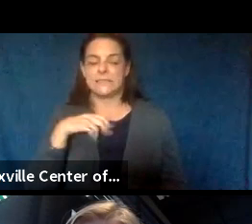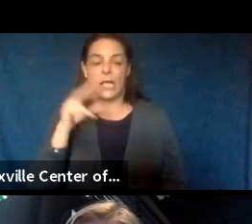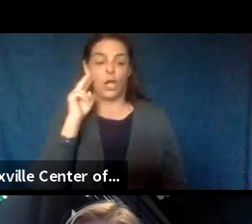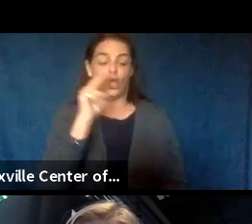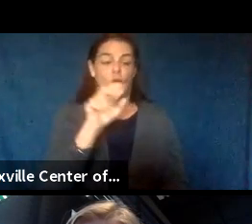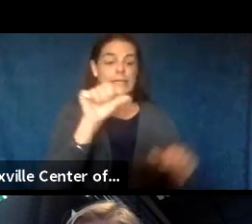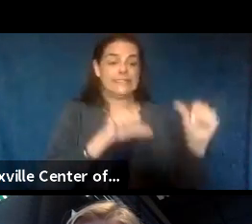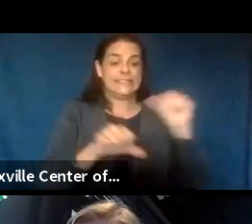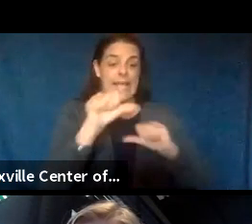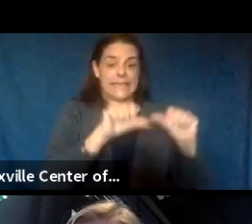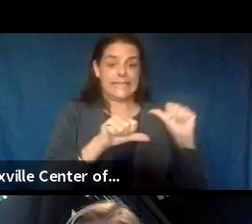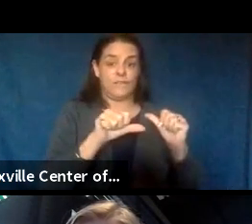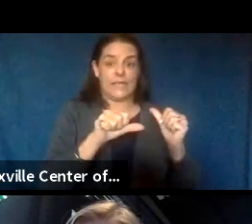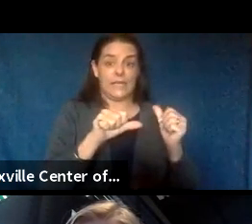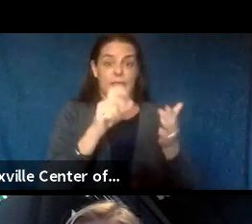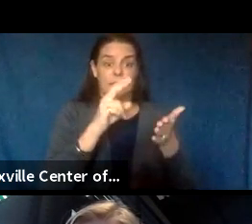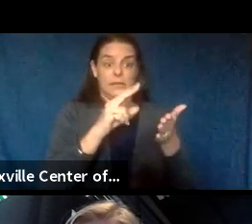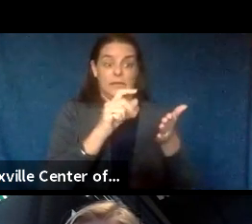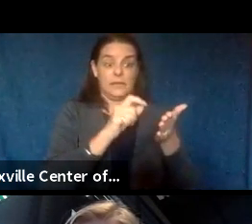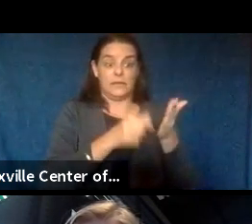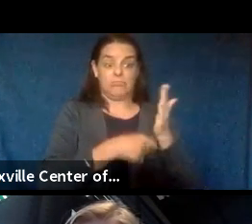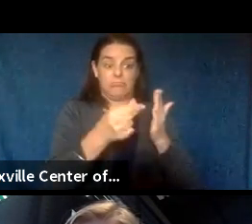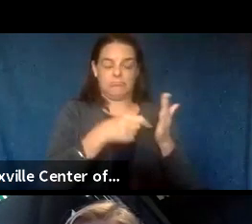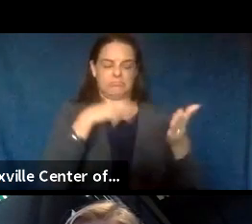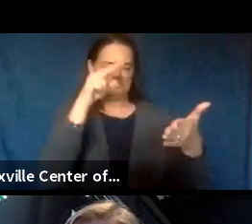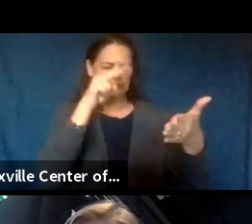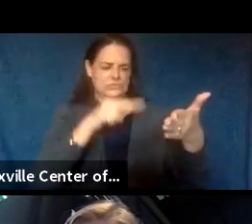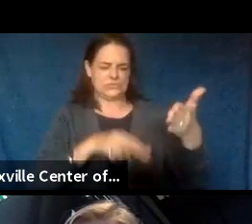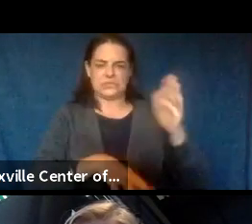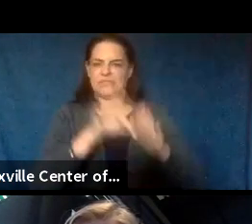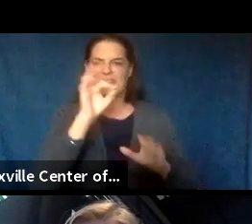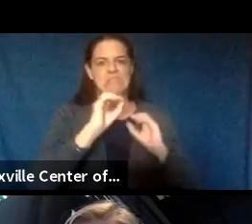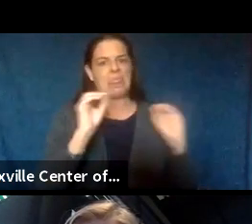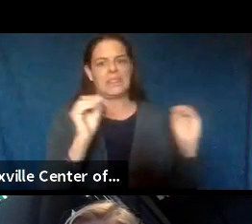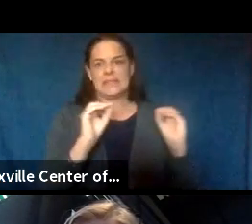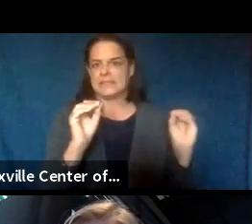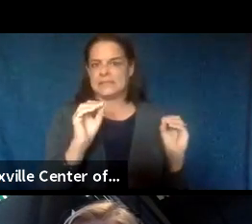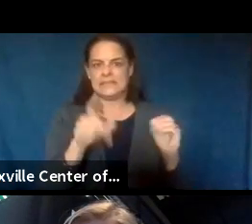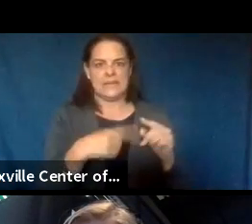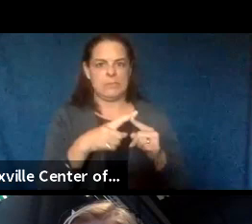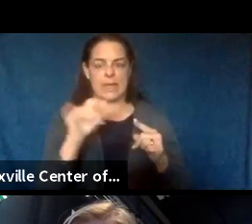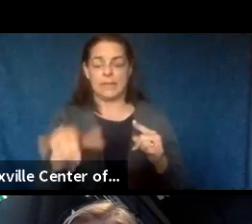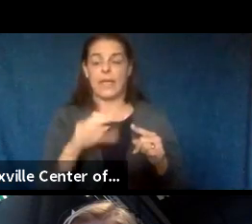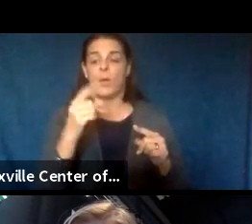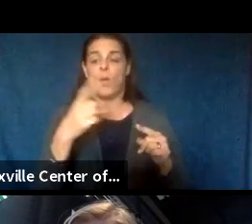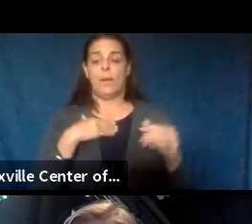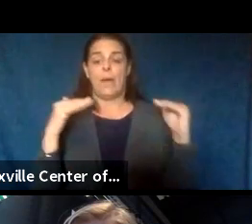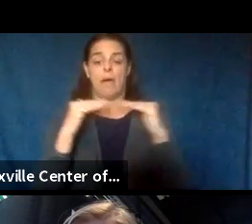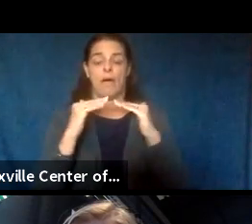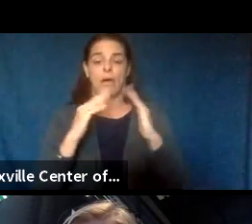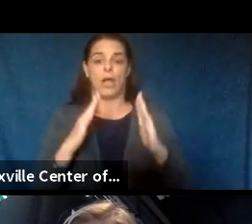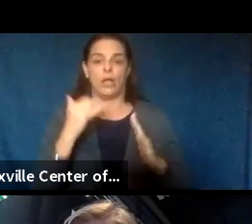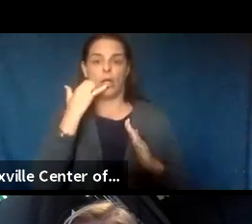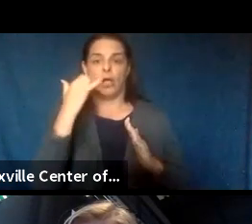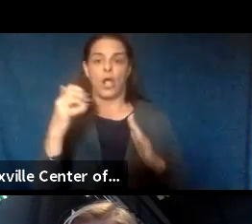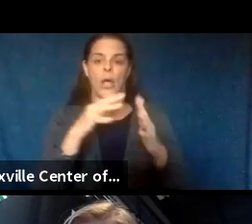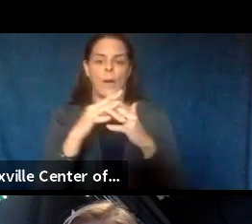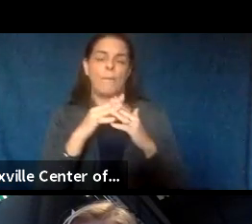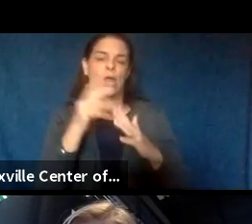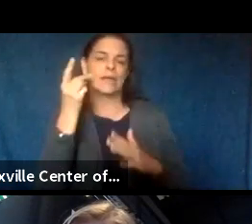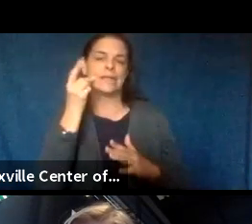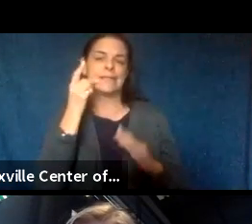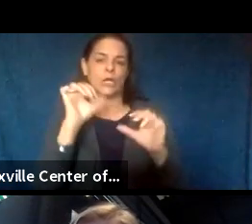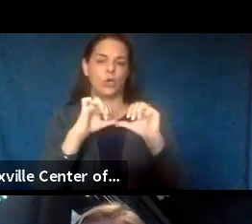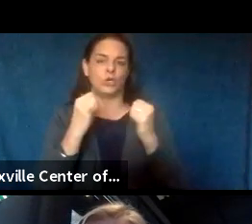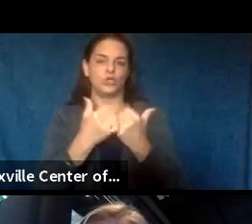scientific literature and could find nothing about this. And actually, one of my colleagues called up the American Dental